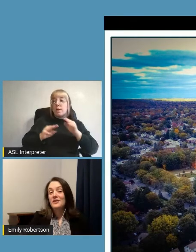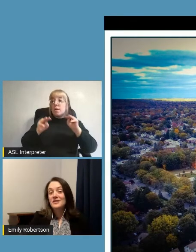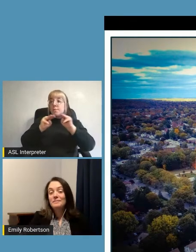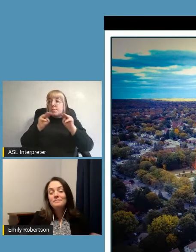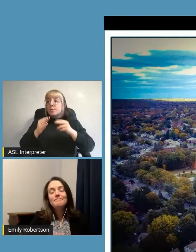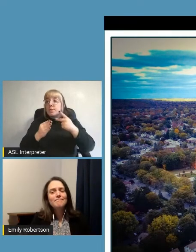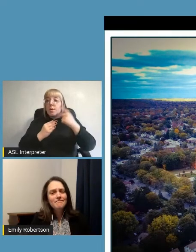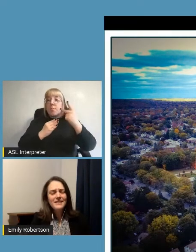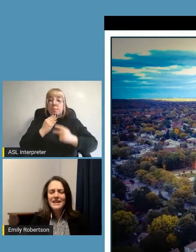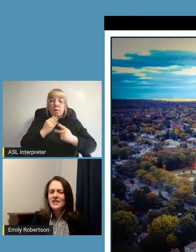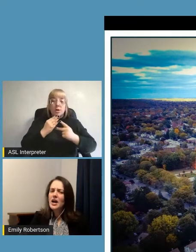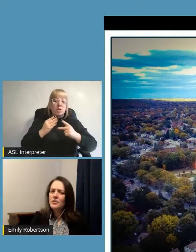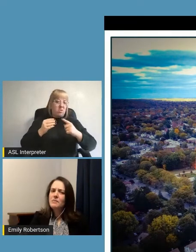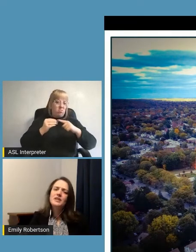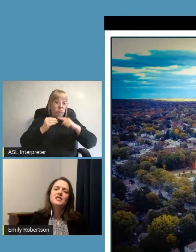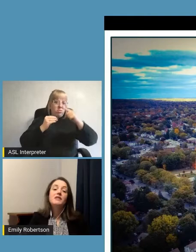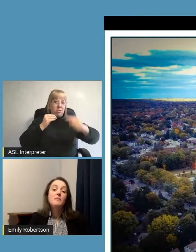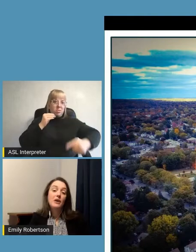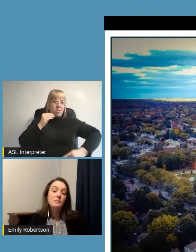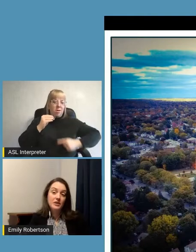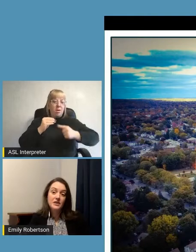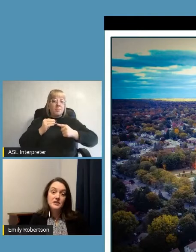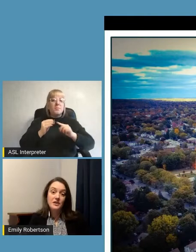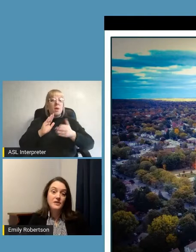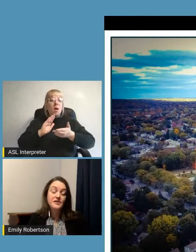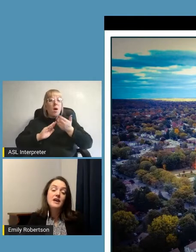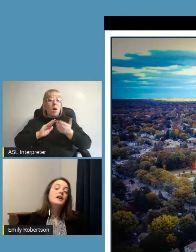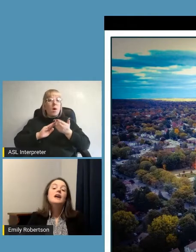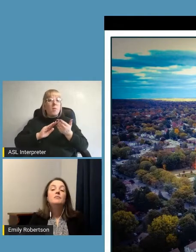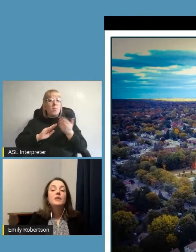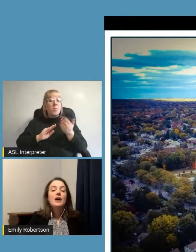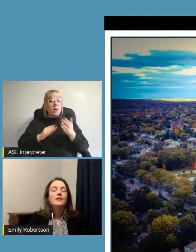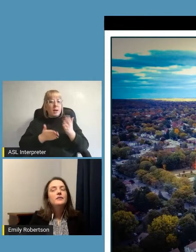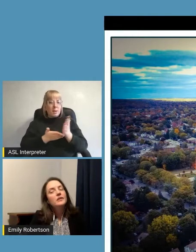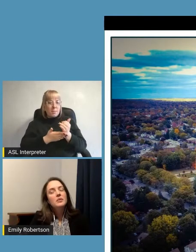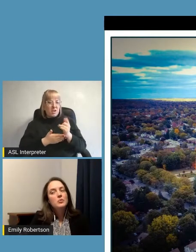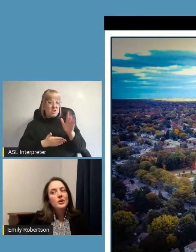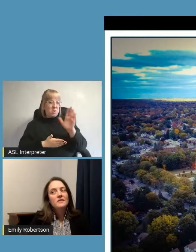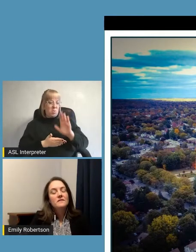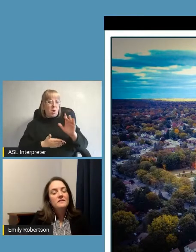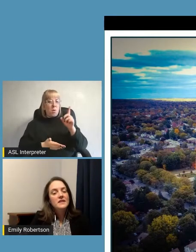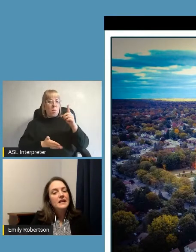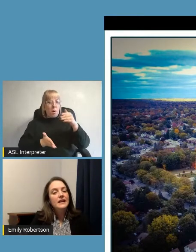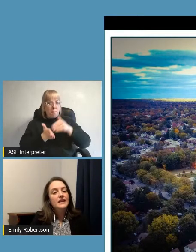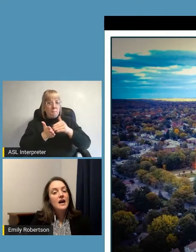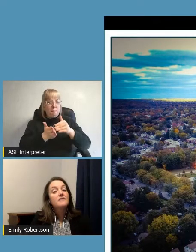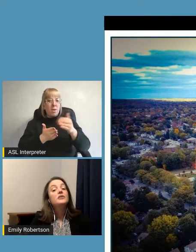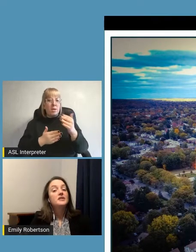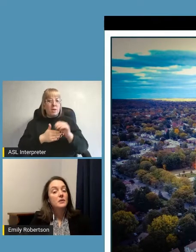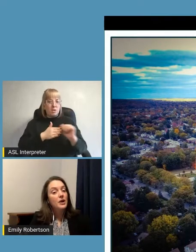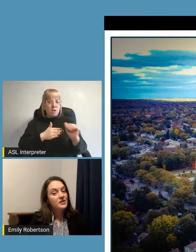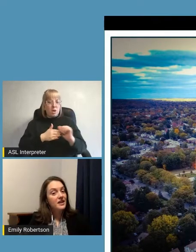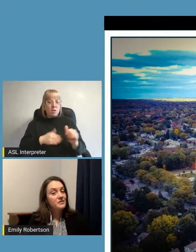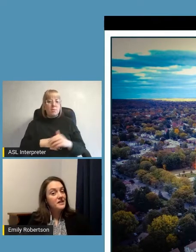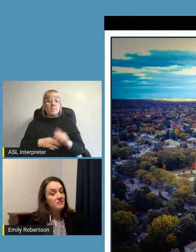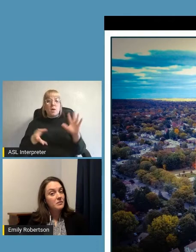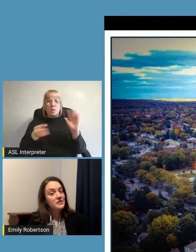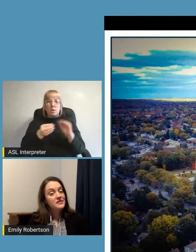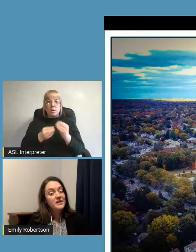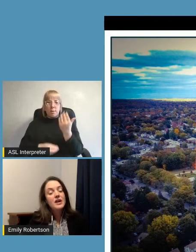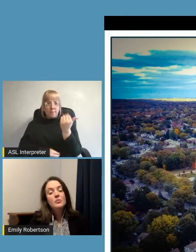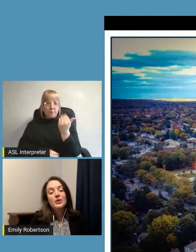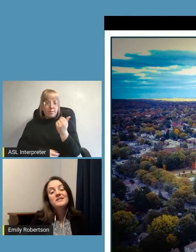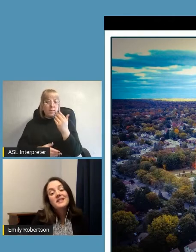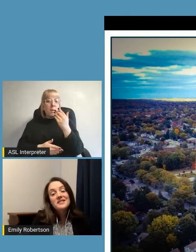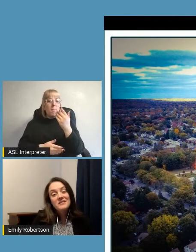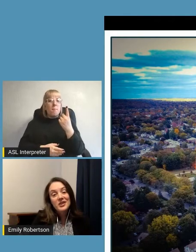year round. It has an operating budget of about $1 million and a little bit more than 15 full and part-time staff